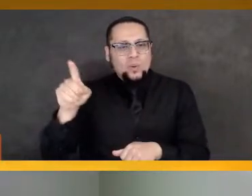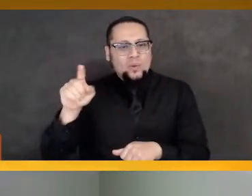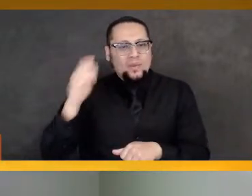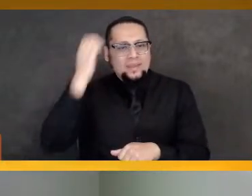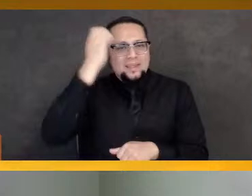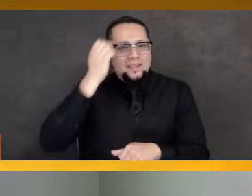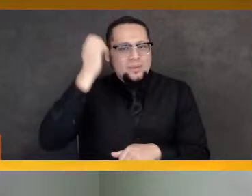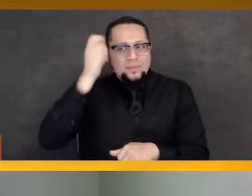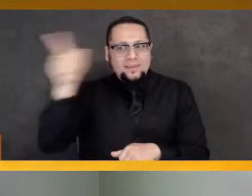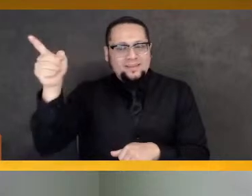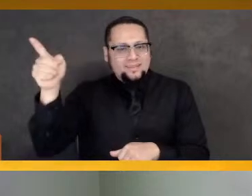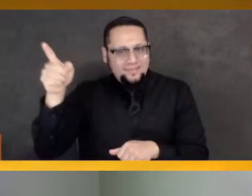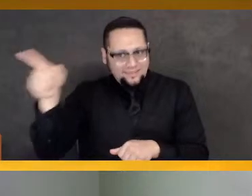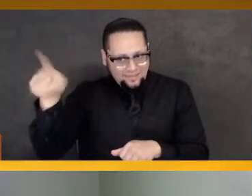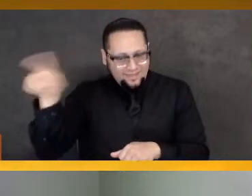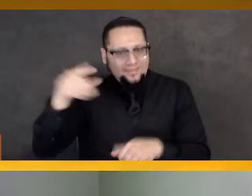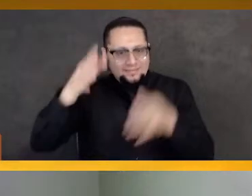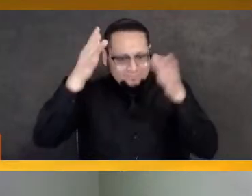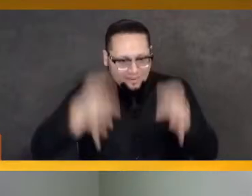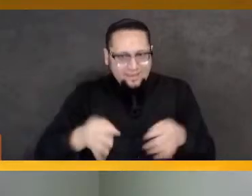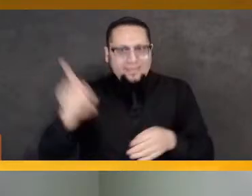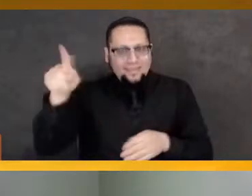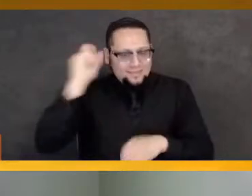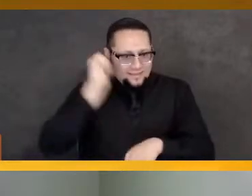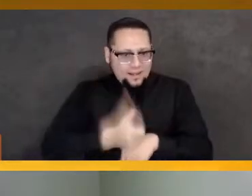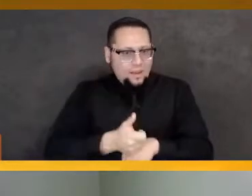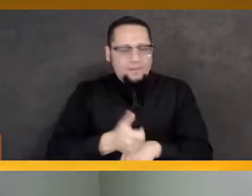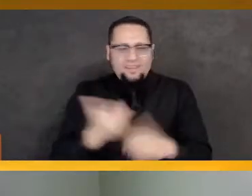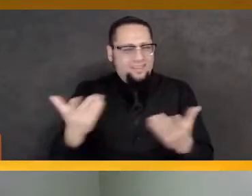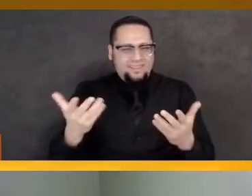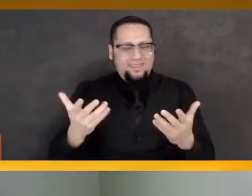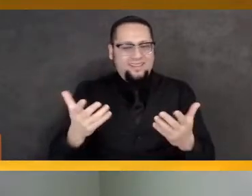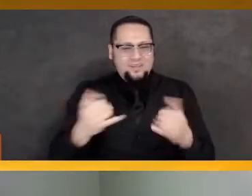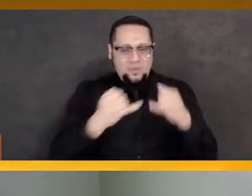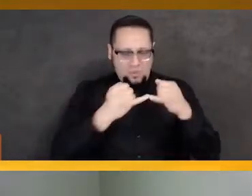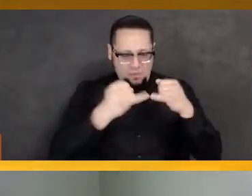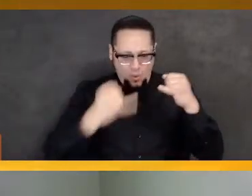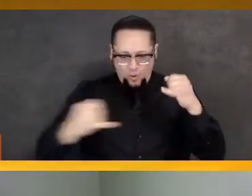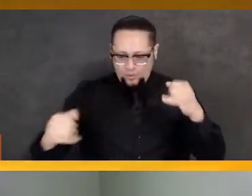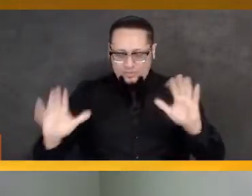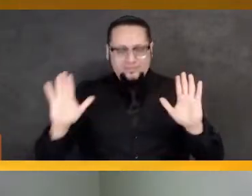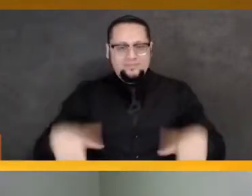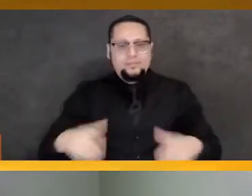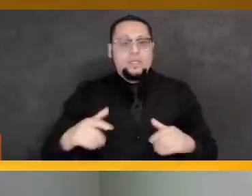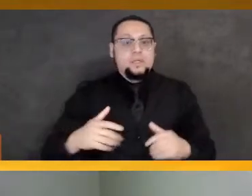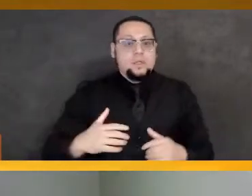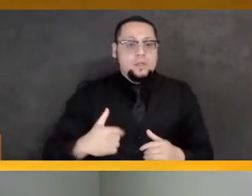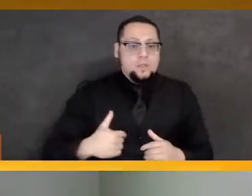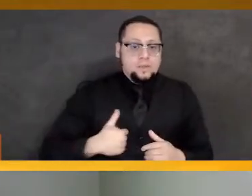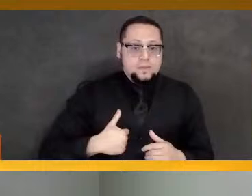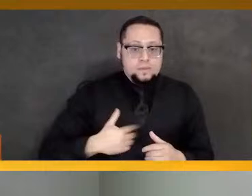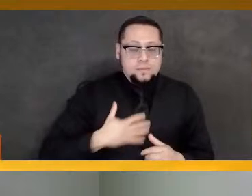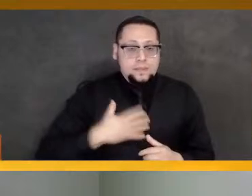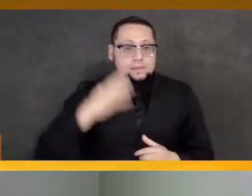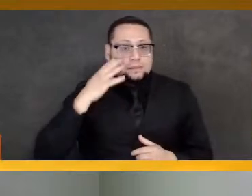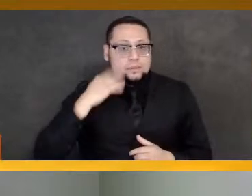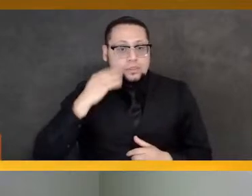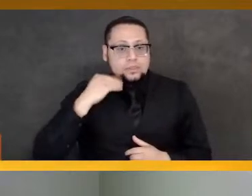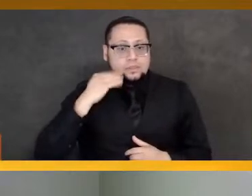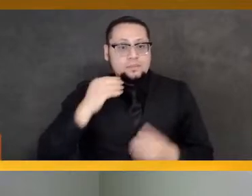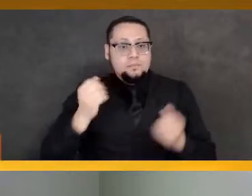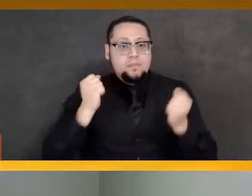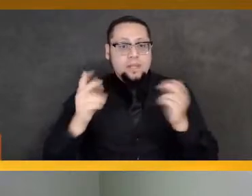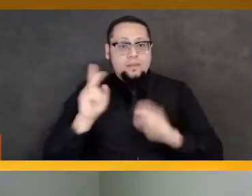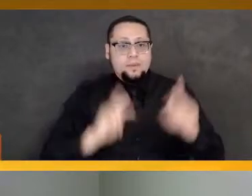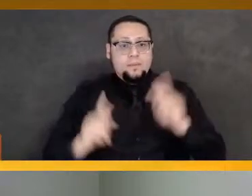And mental goes into what I've experienced is that a lot of people don't